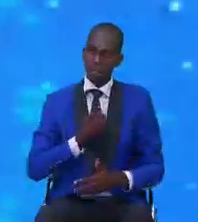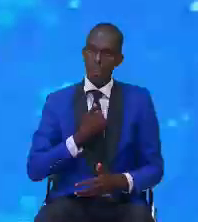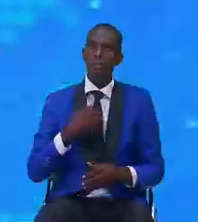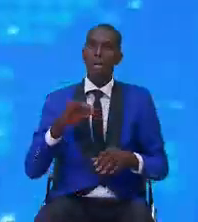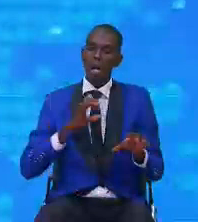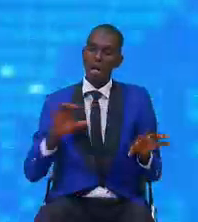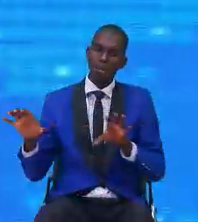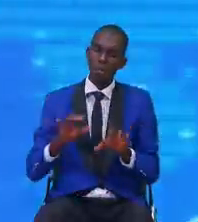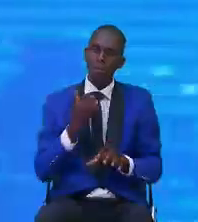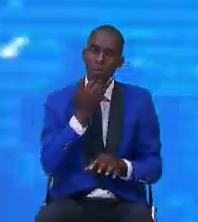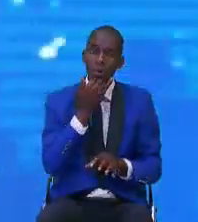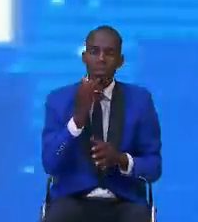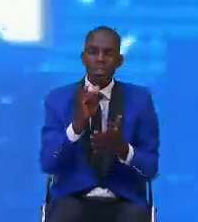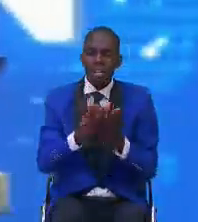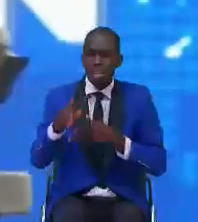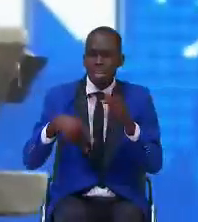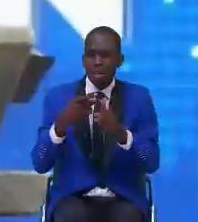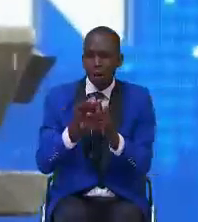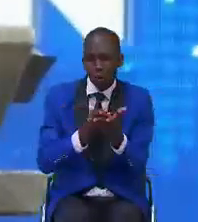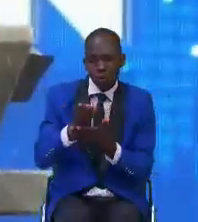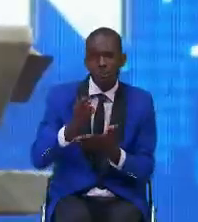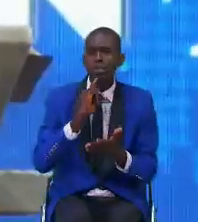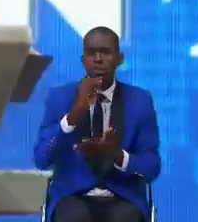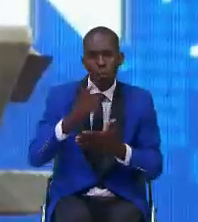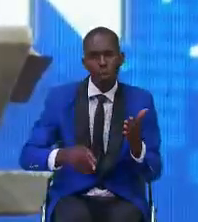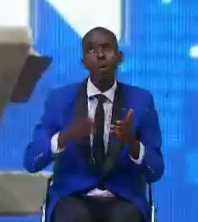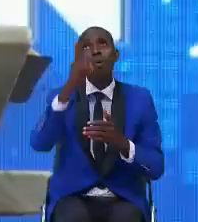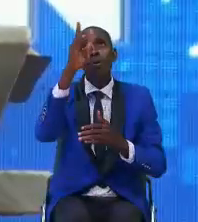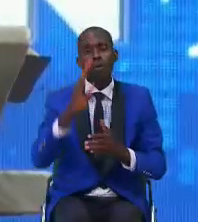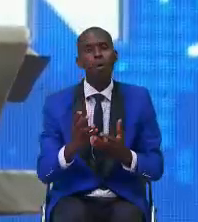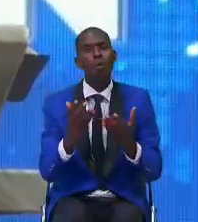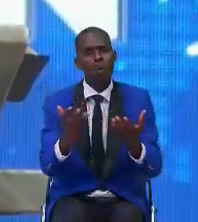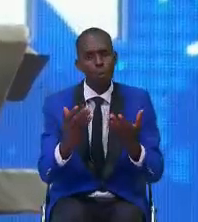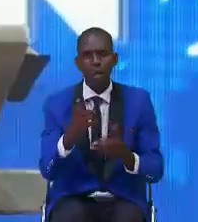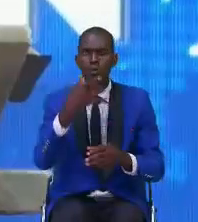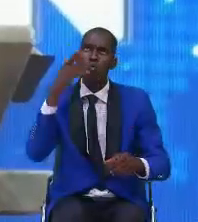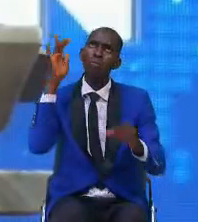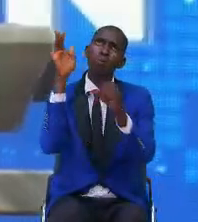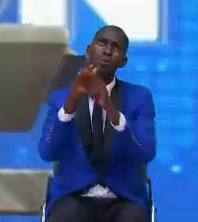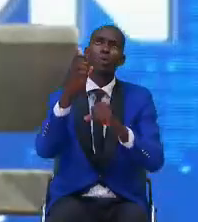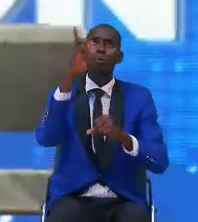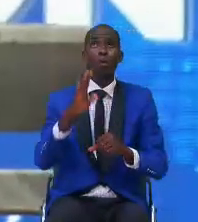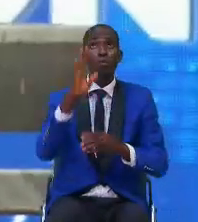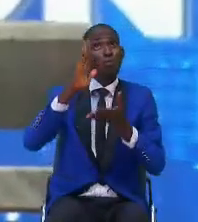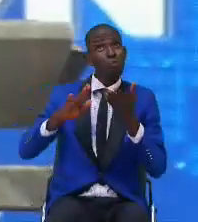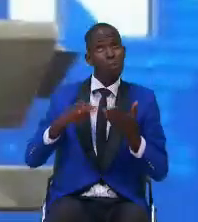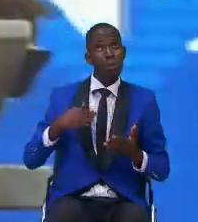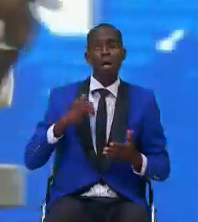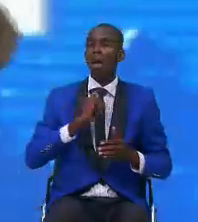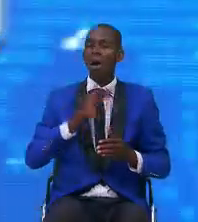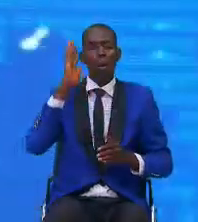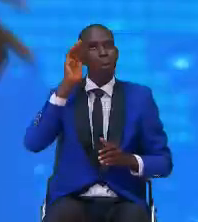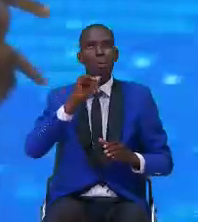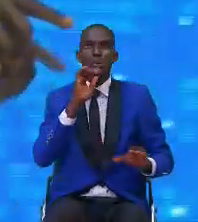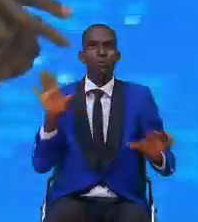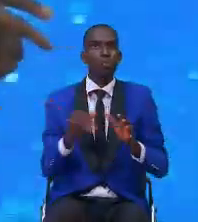myself. It is that honesty the Lord is looking for. And then you say, I won't do that again. After the